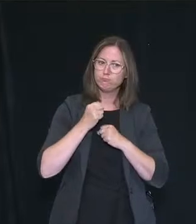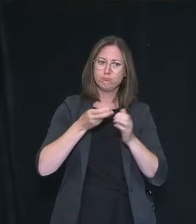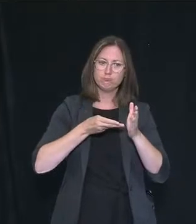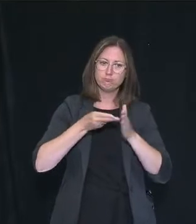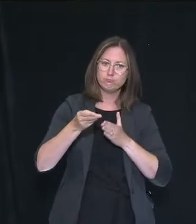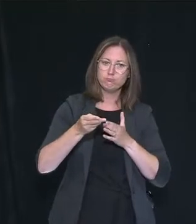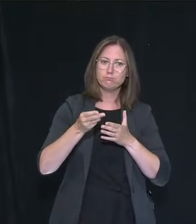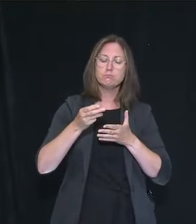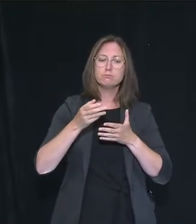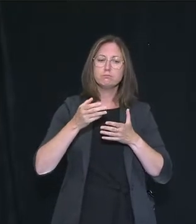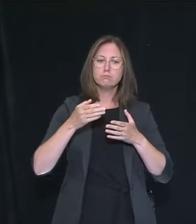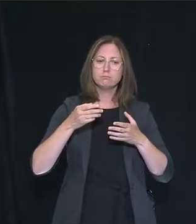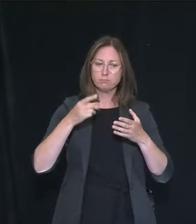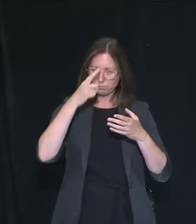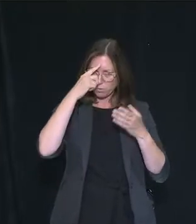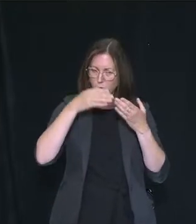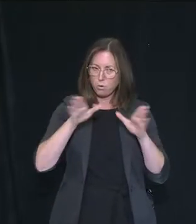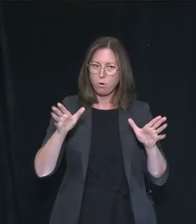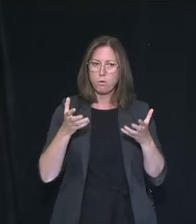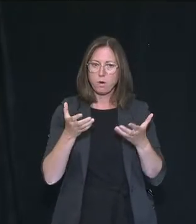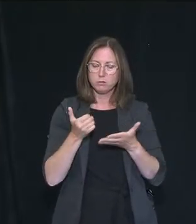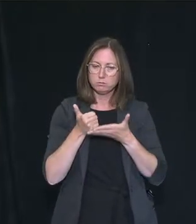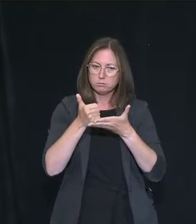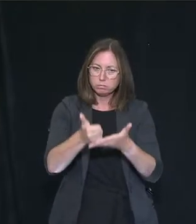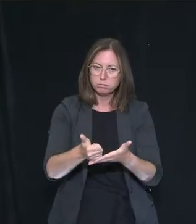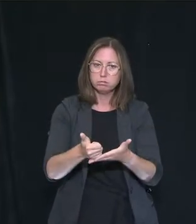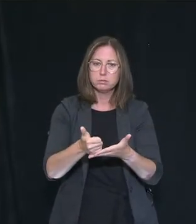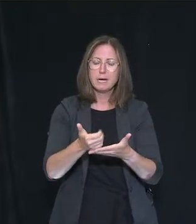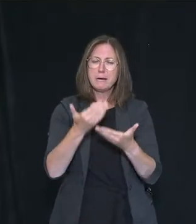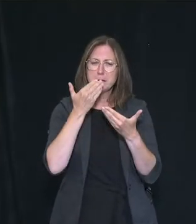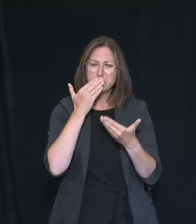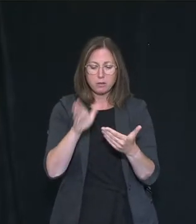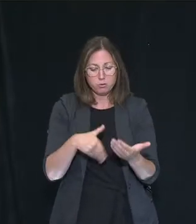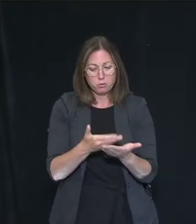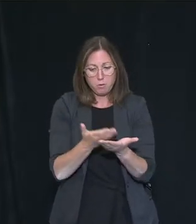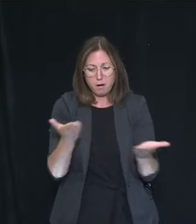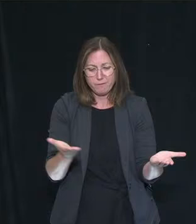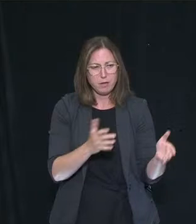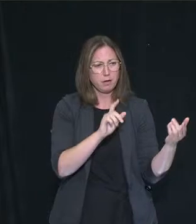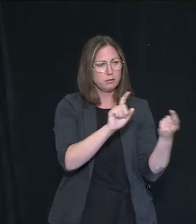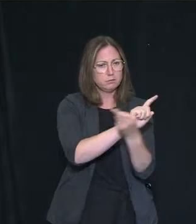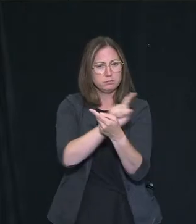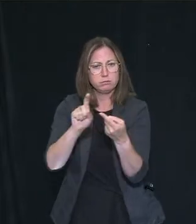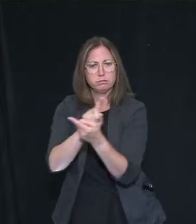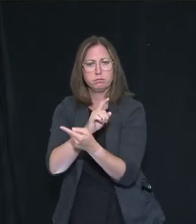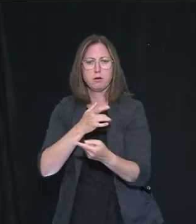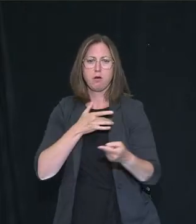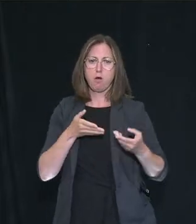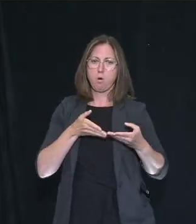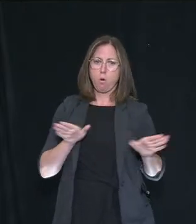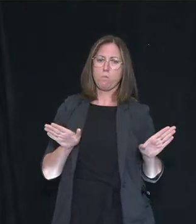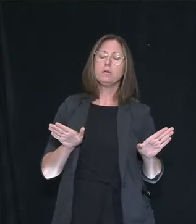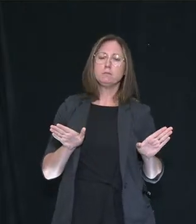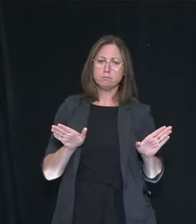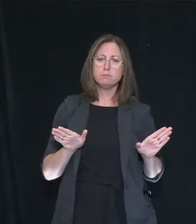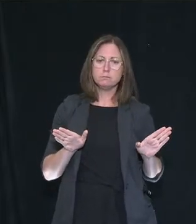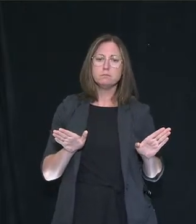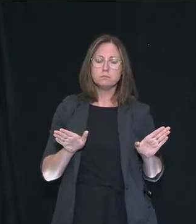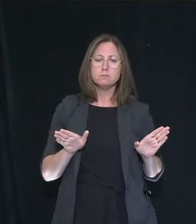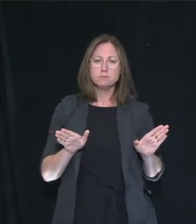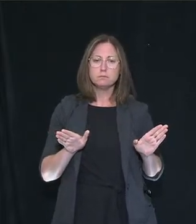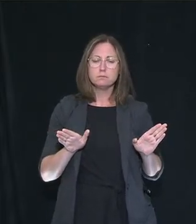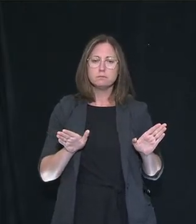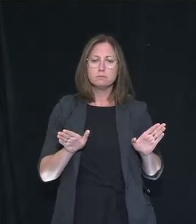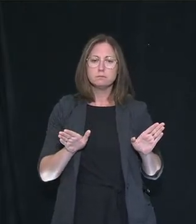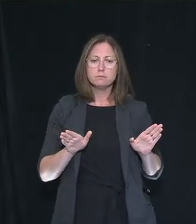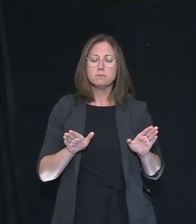Thank you for coming with an open heart. we all recognize that